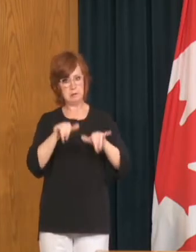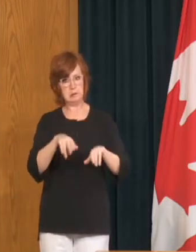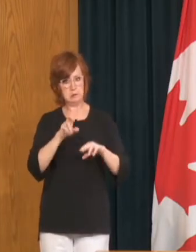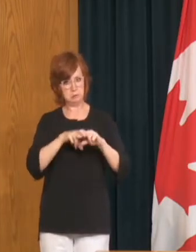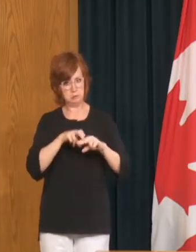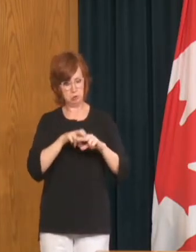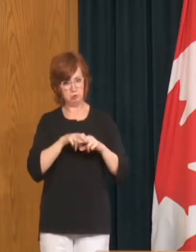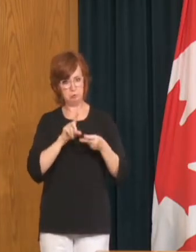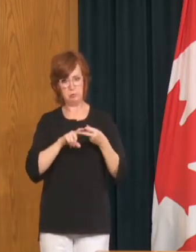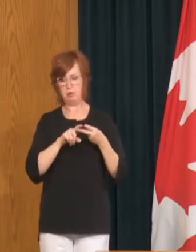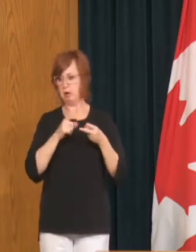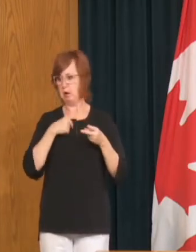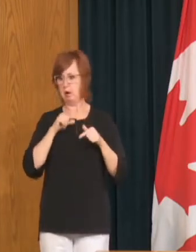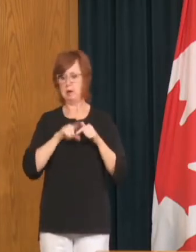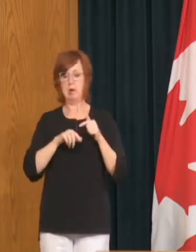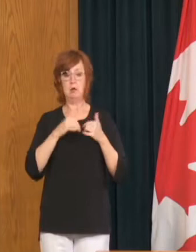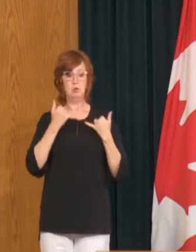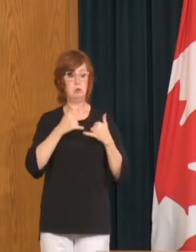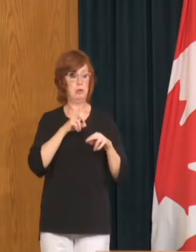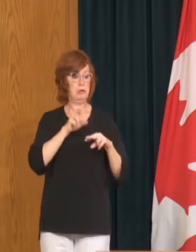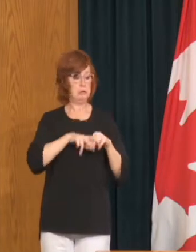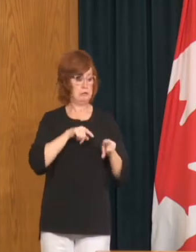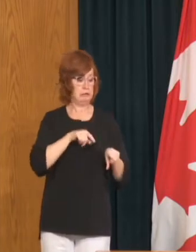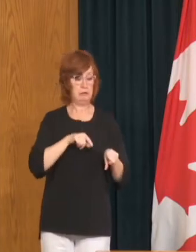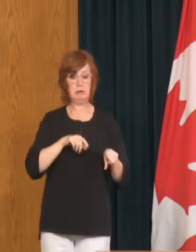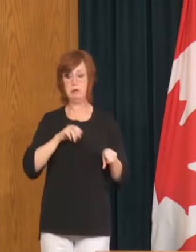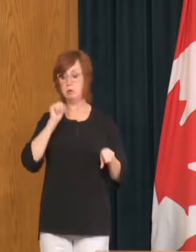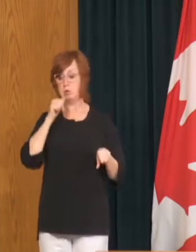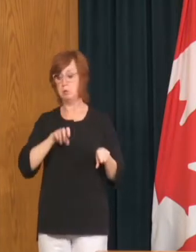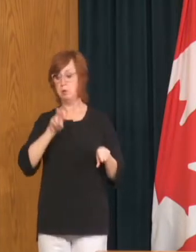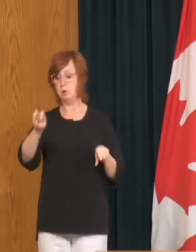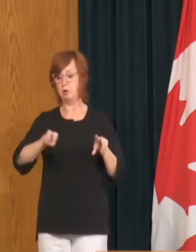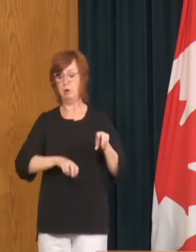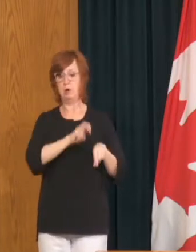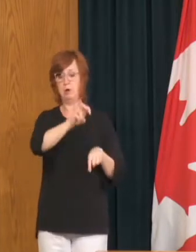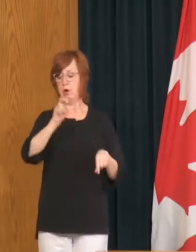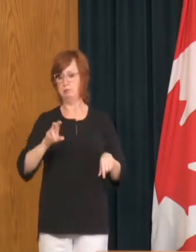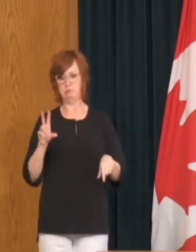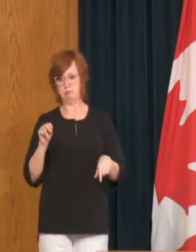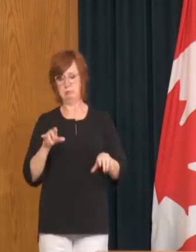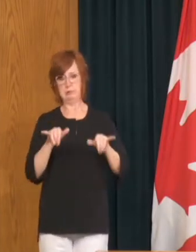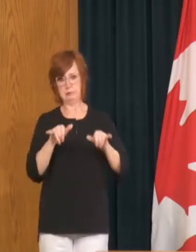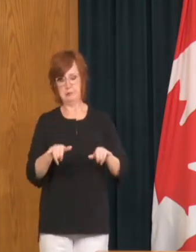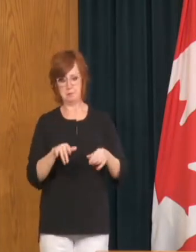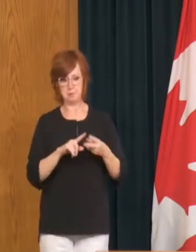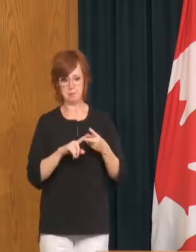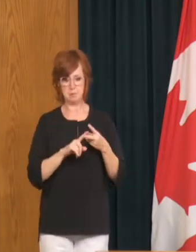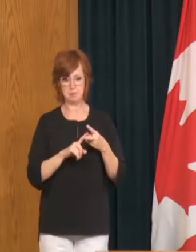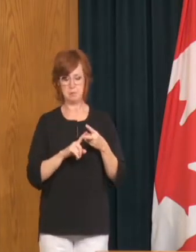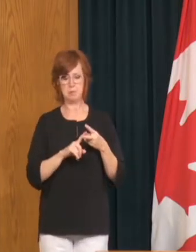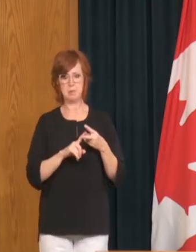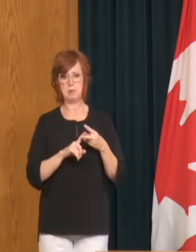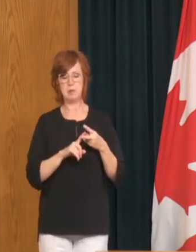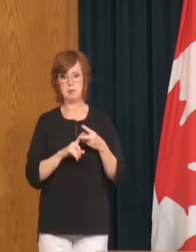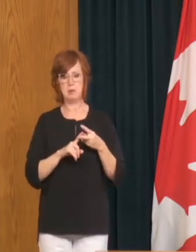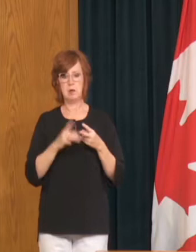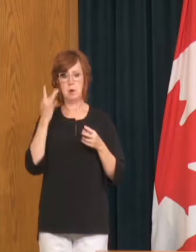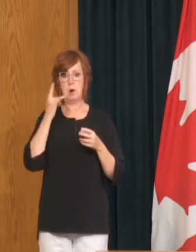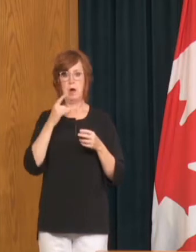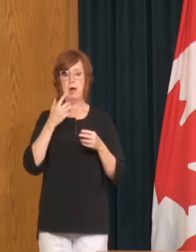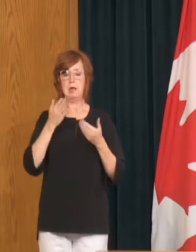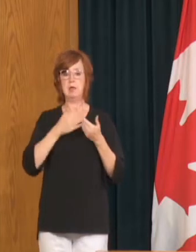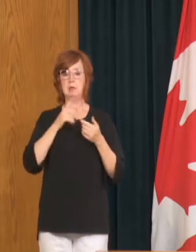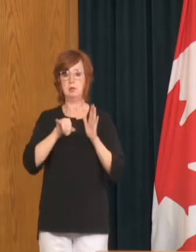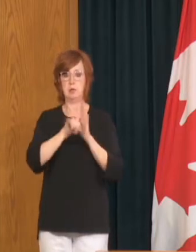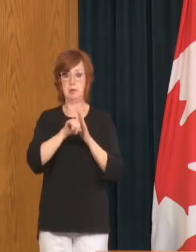rare instance that there is a case of COVID-19 transmission, contact tracing is simpler. So the principles that